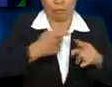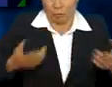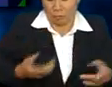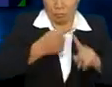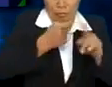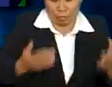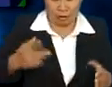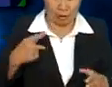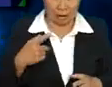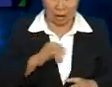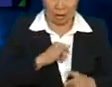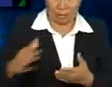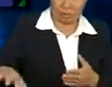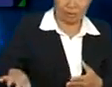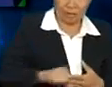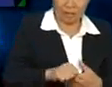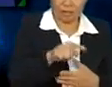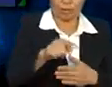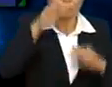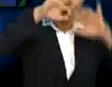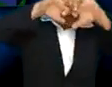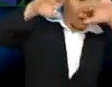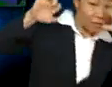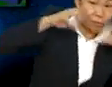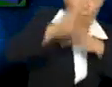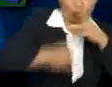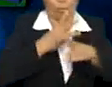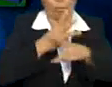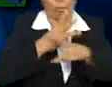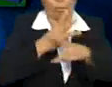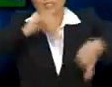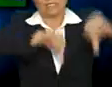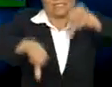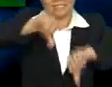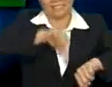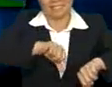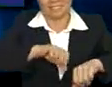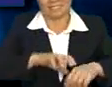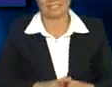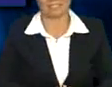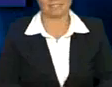From here, I will take you to explore the world of science.